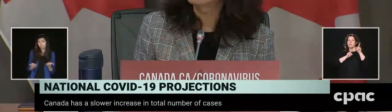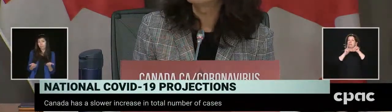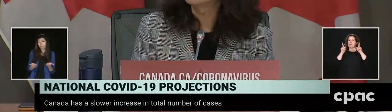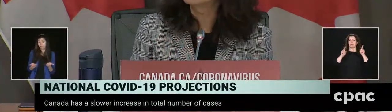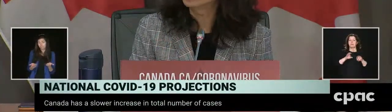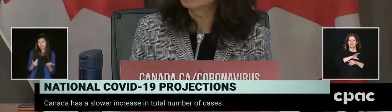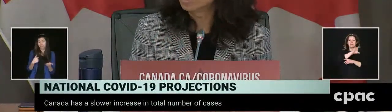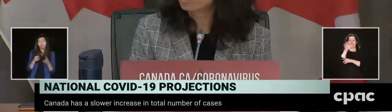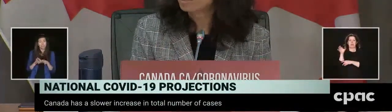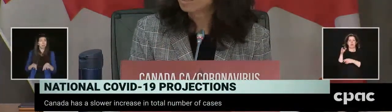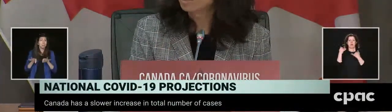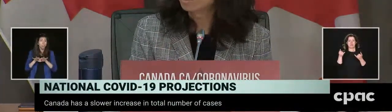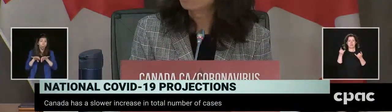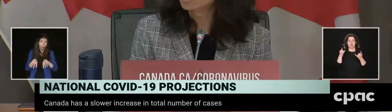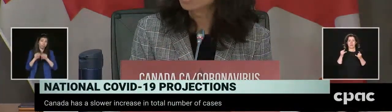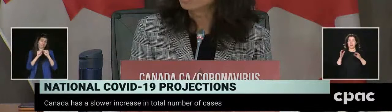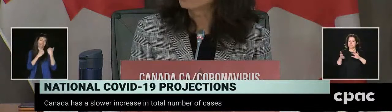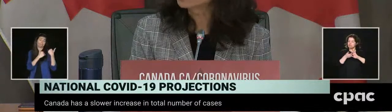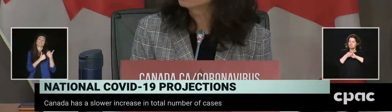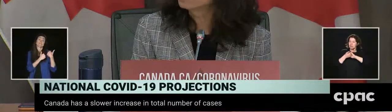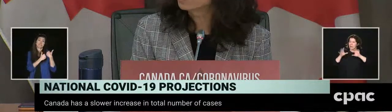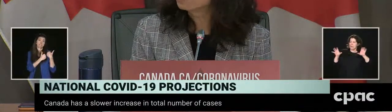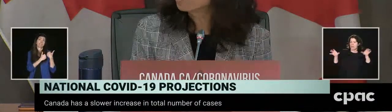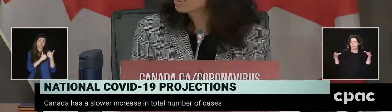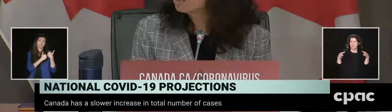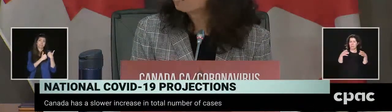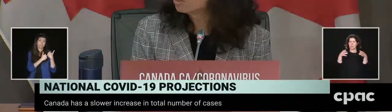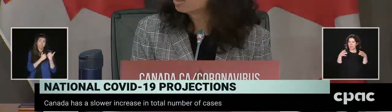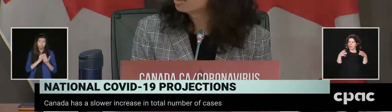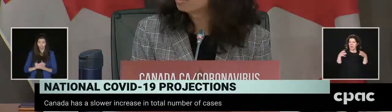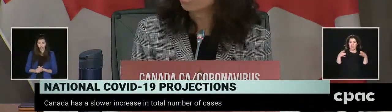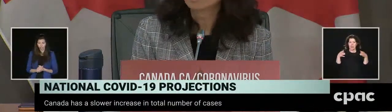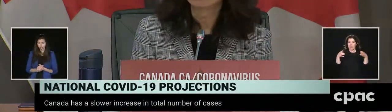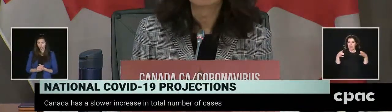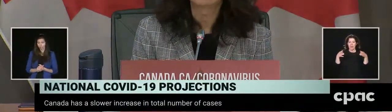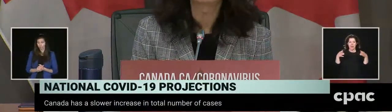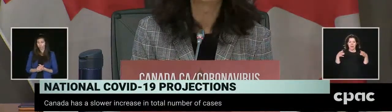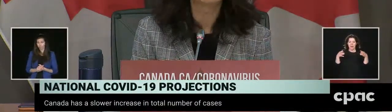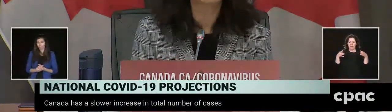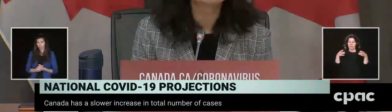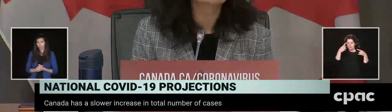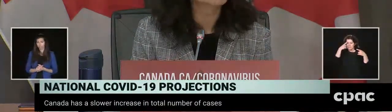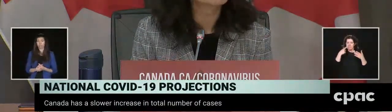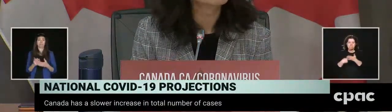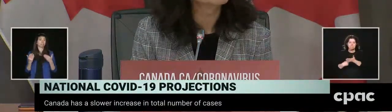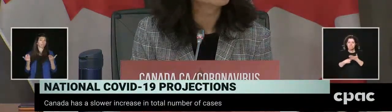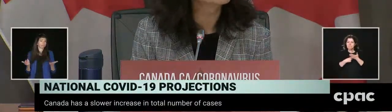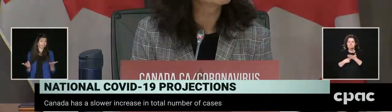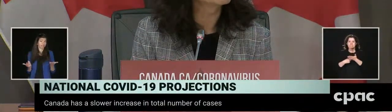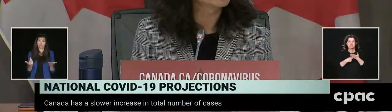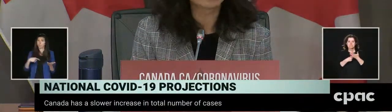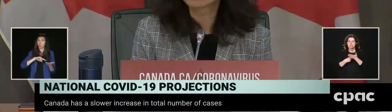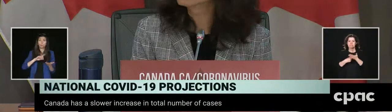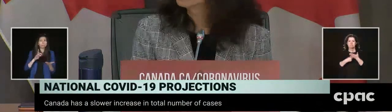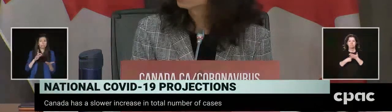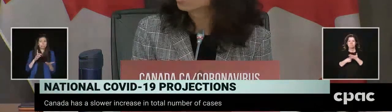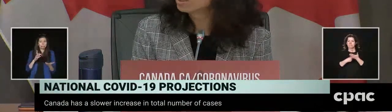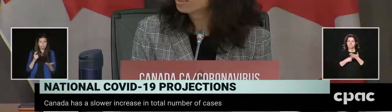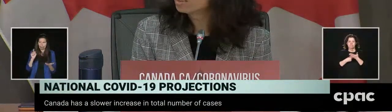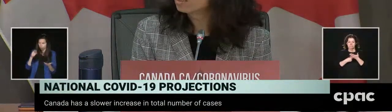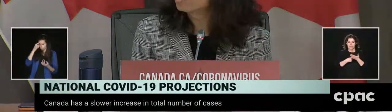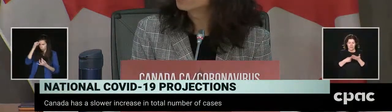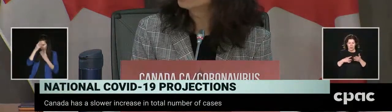do we determine the effectiveness of our public health measures? How do we determine the potential